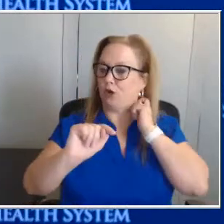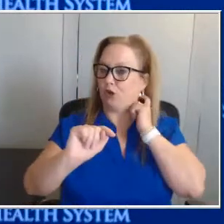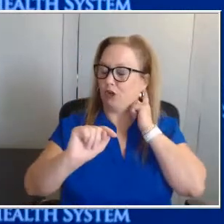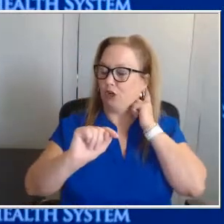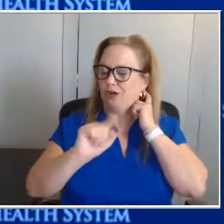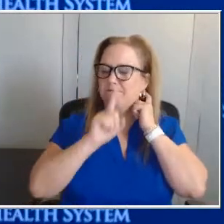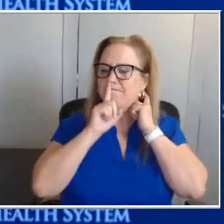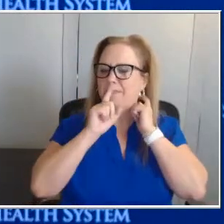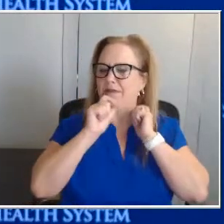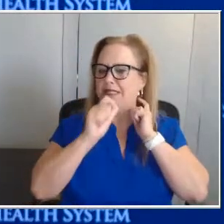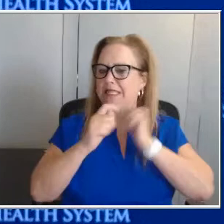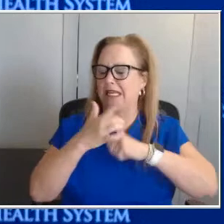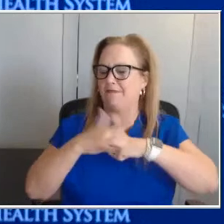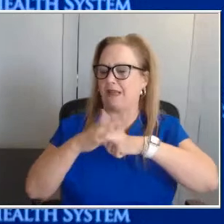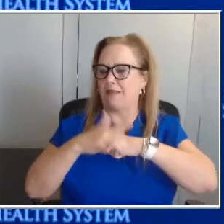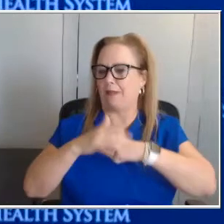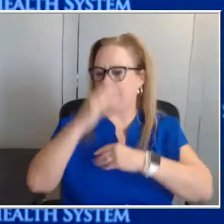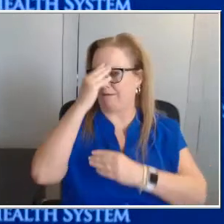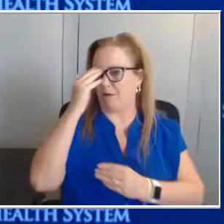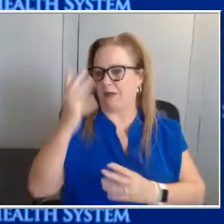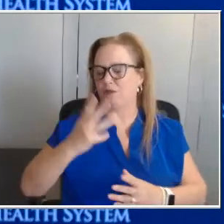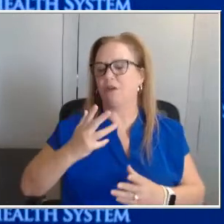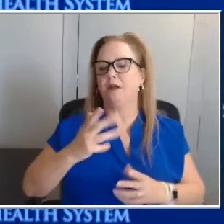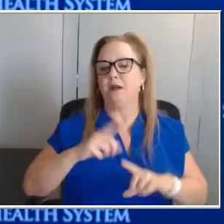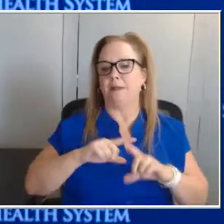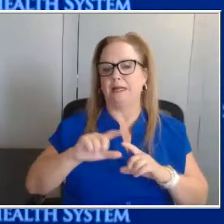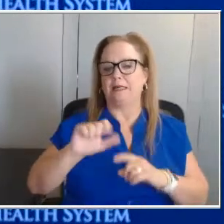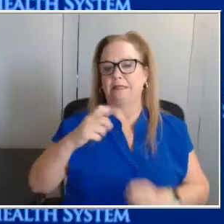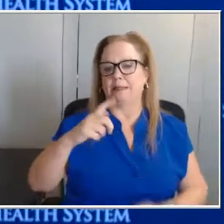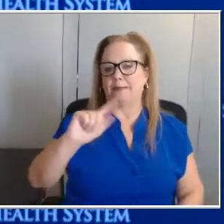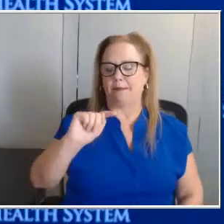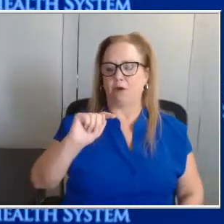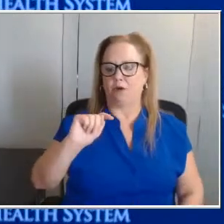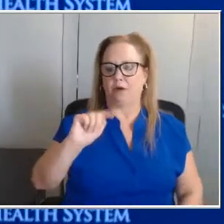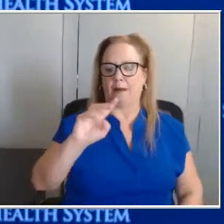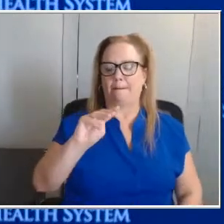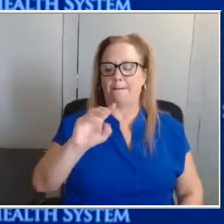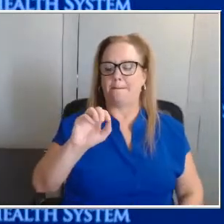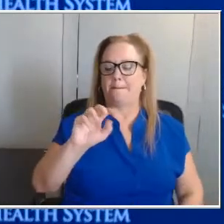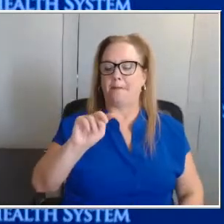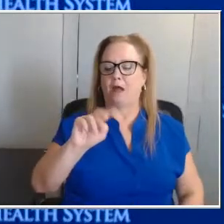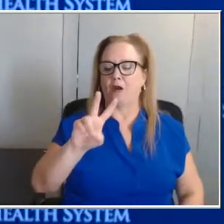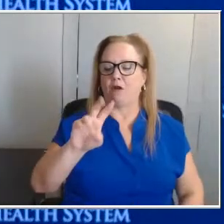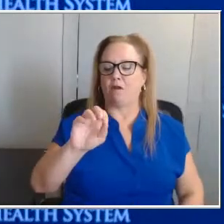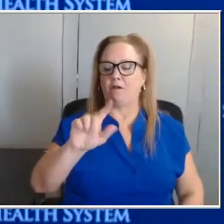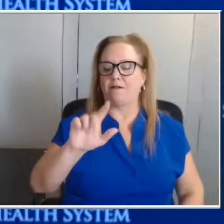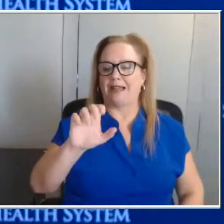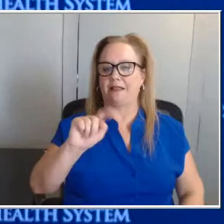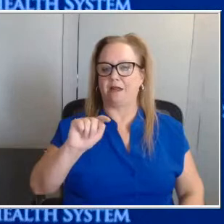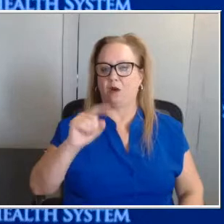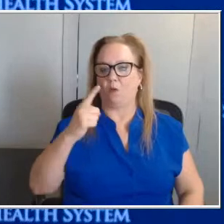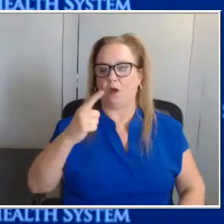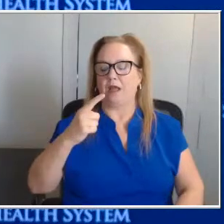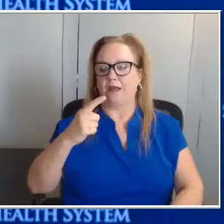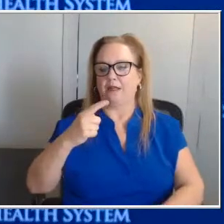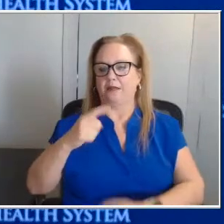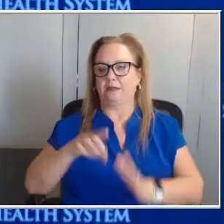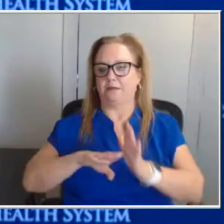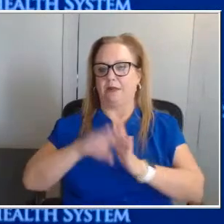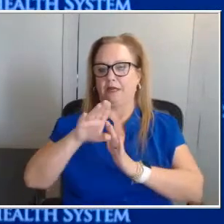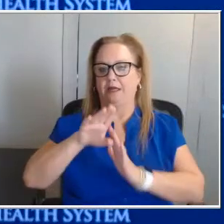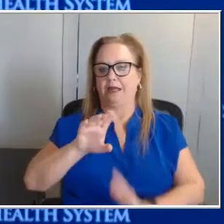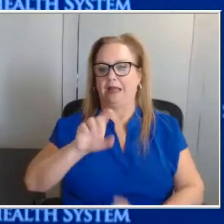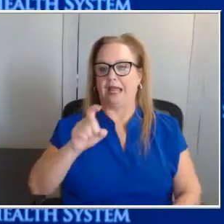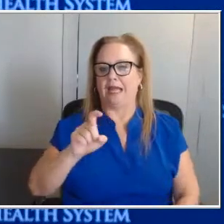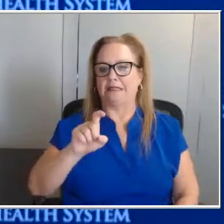on the availability, but just as you said, Steve, it is going to be a monovalent, so it's just going to be that one spike. It'll probably be an XBB spike,